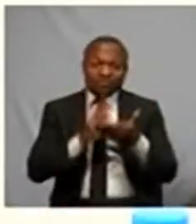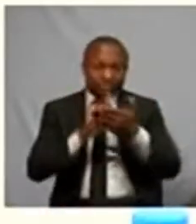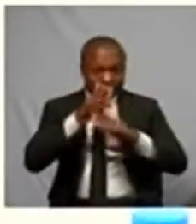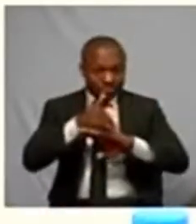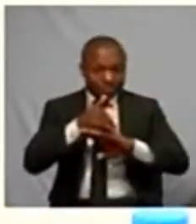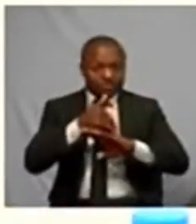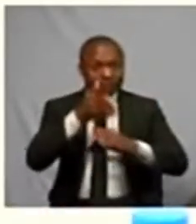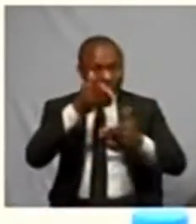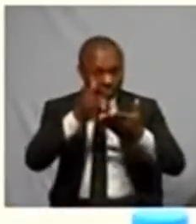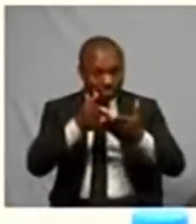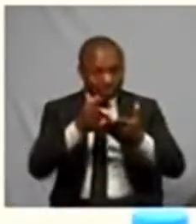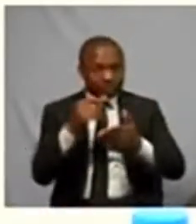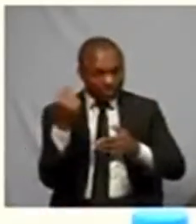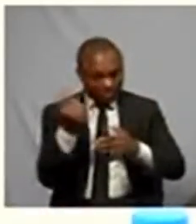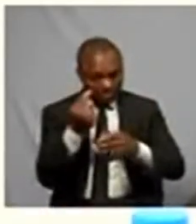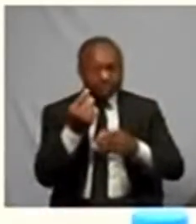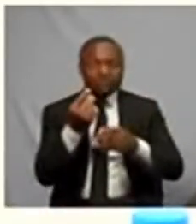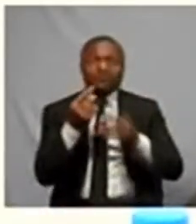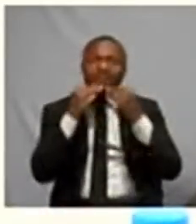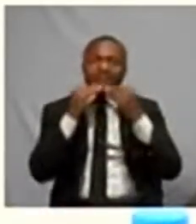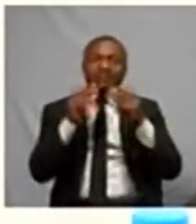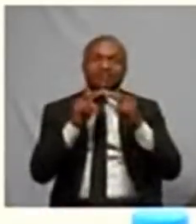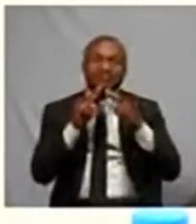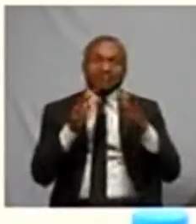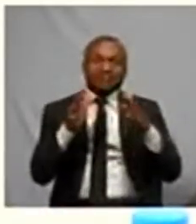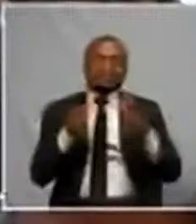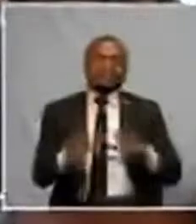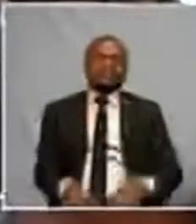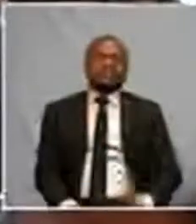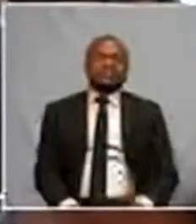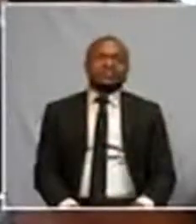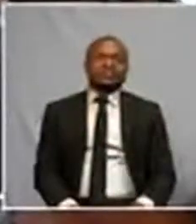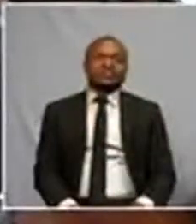you are on your own. Thank you very much.